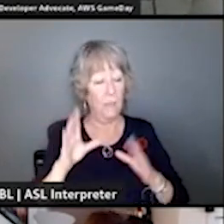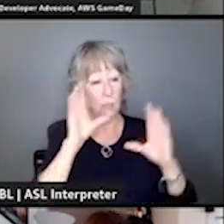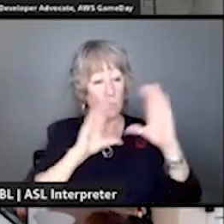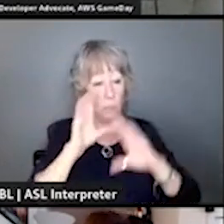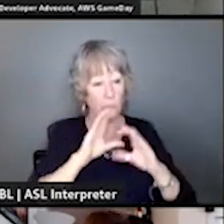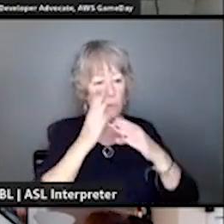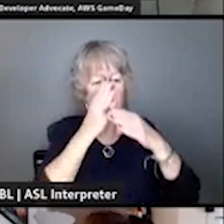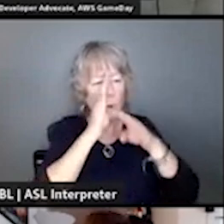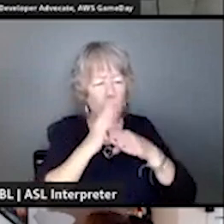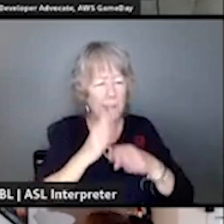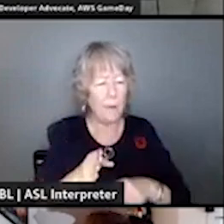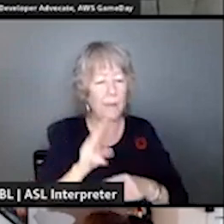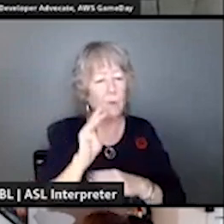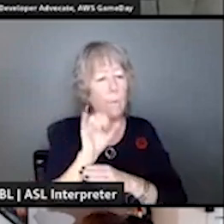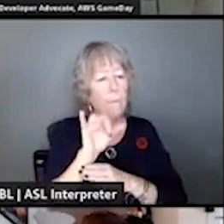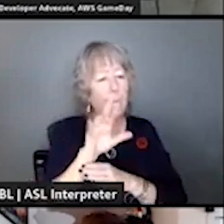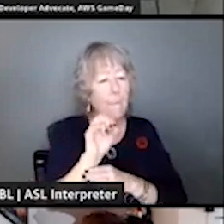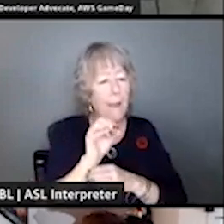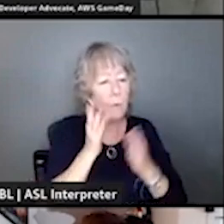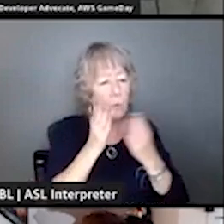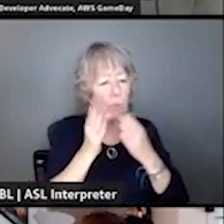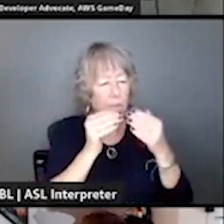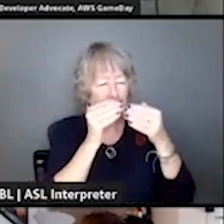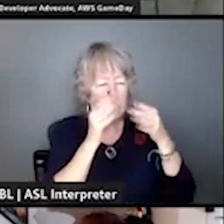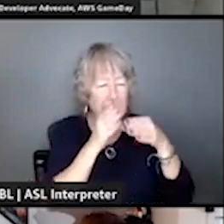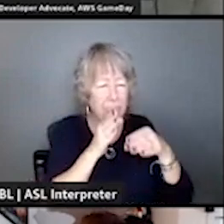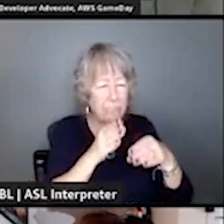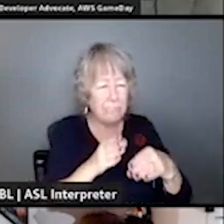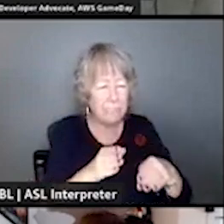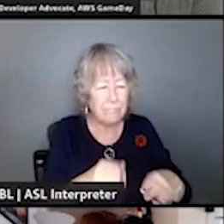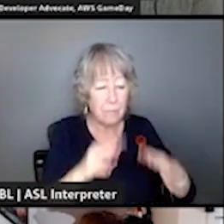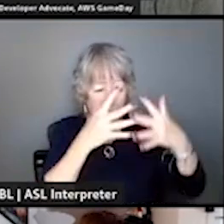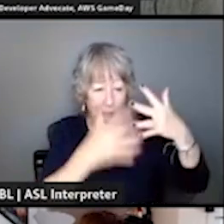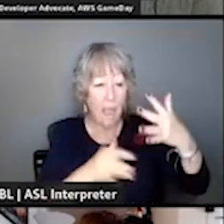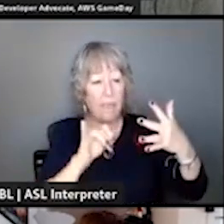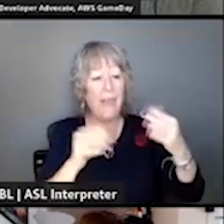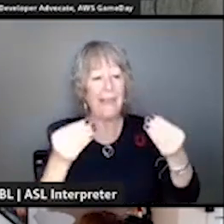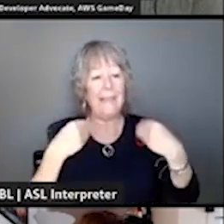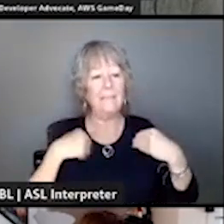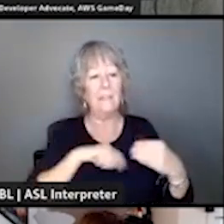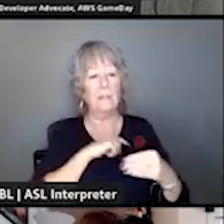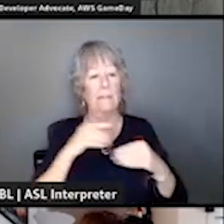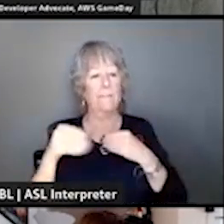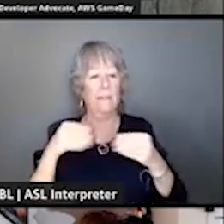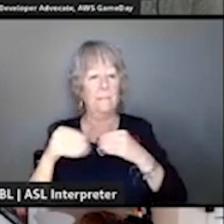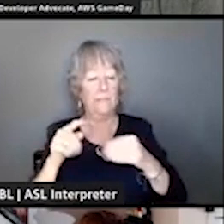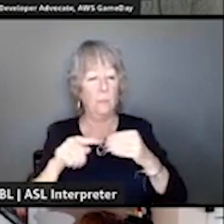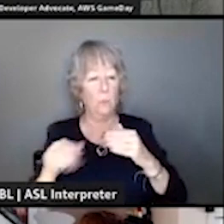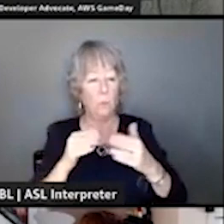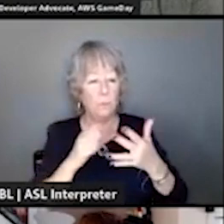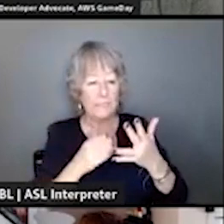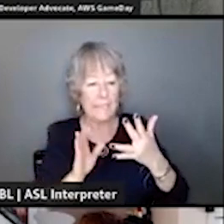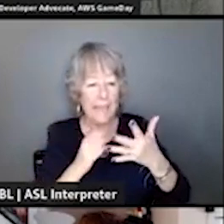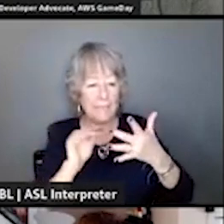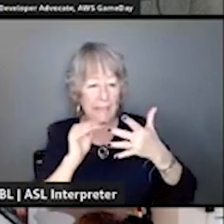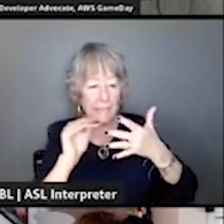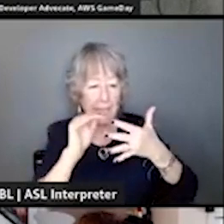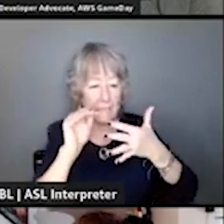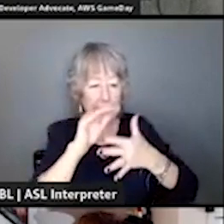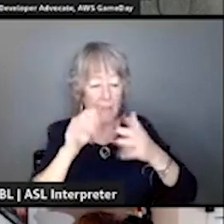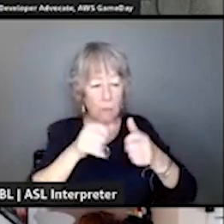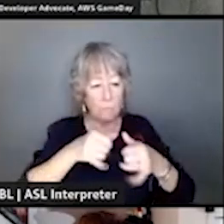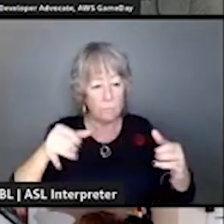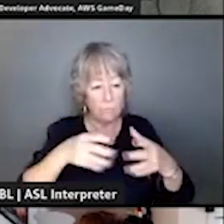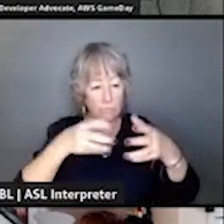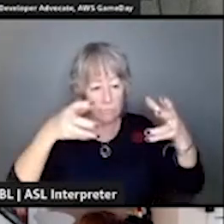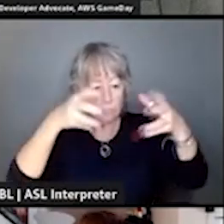multiple microservices, and that gives us the flexibility to scale each layer independently. So what that really means